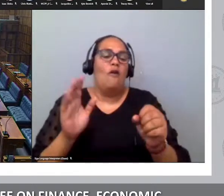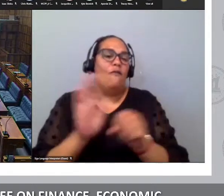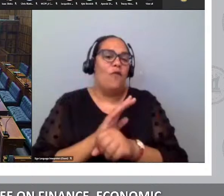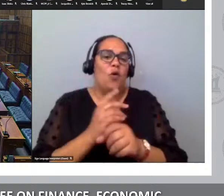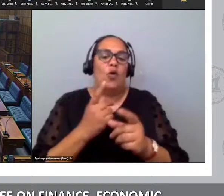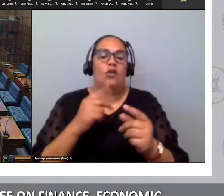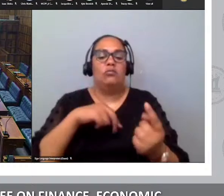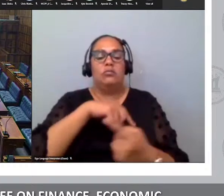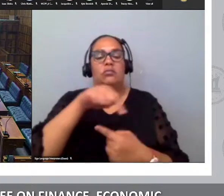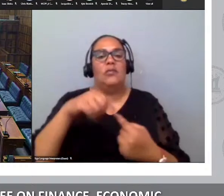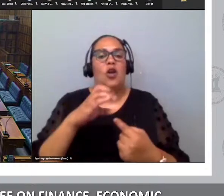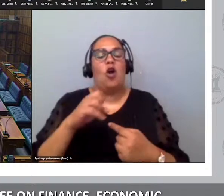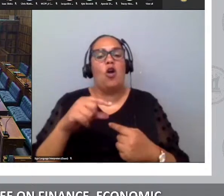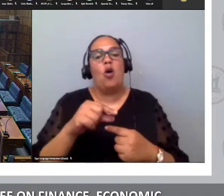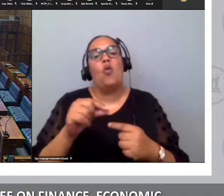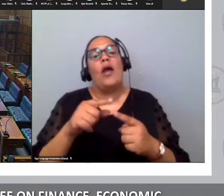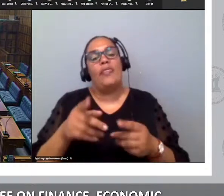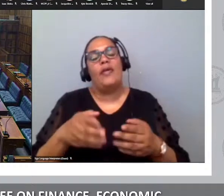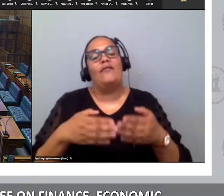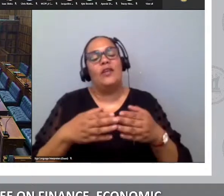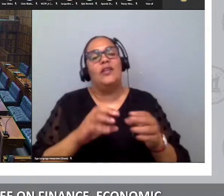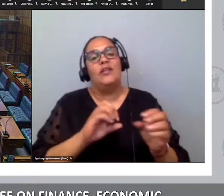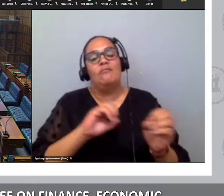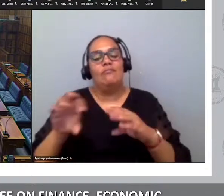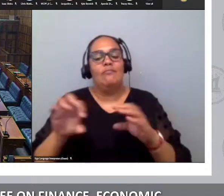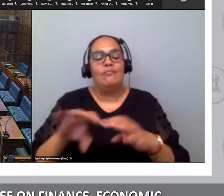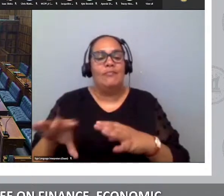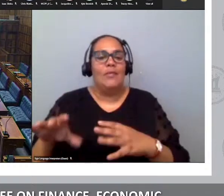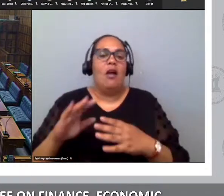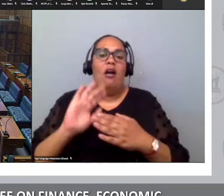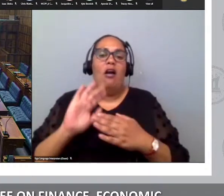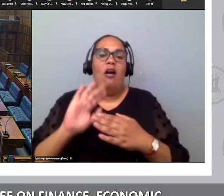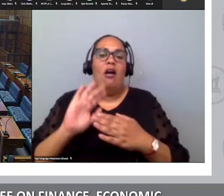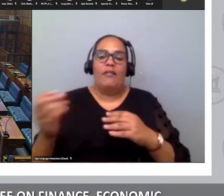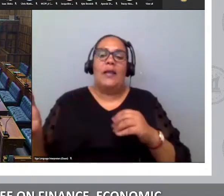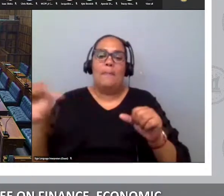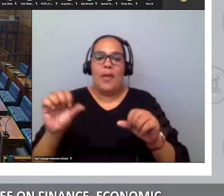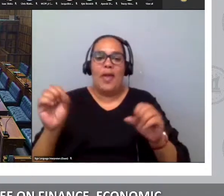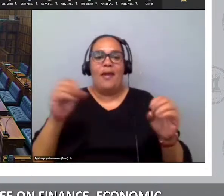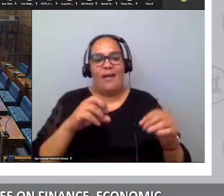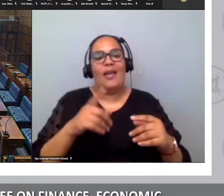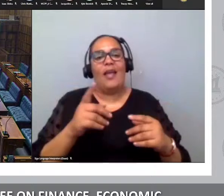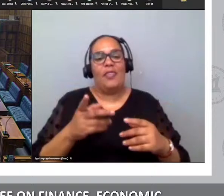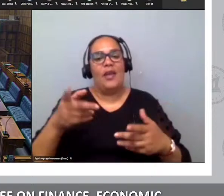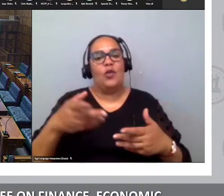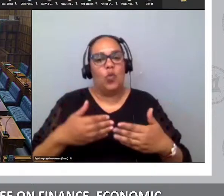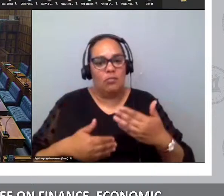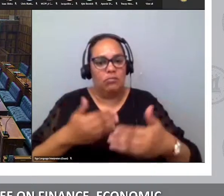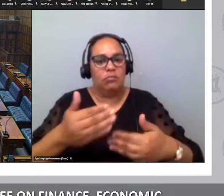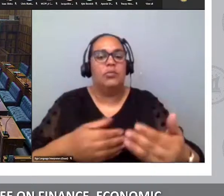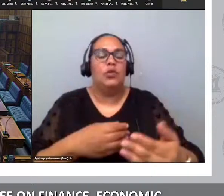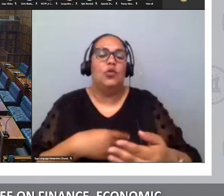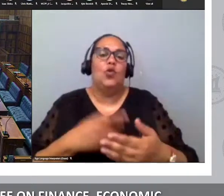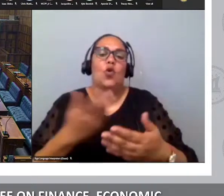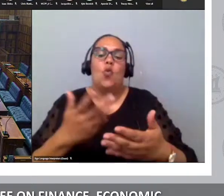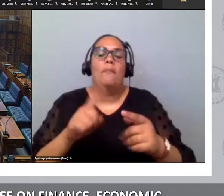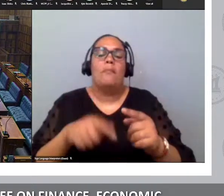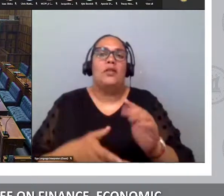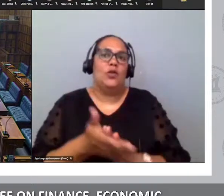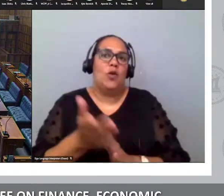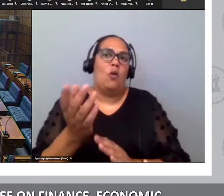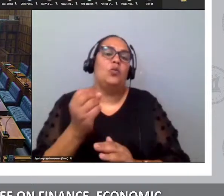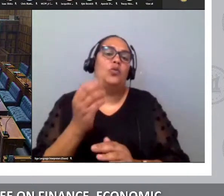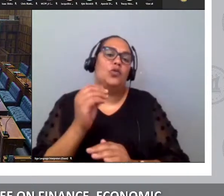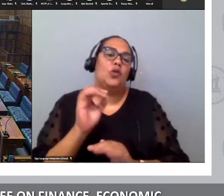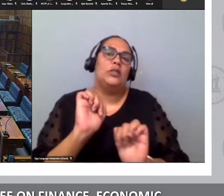cargo and the vessel then reloads after discharging and then feeder vessels will move that to the subsequent ports so